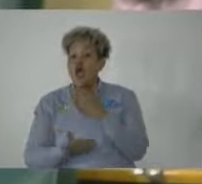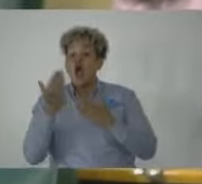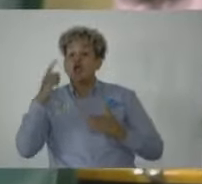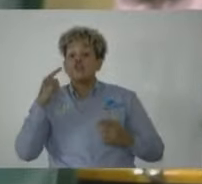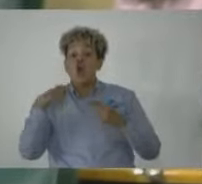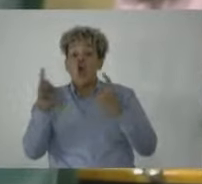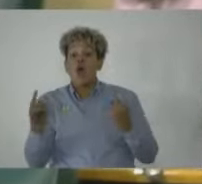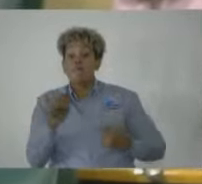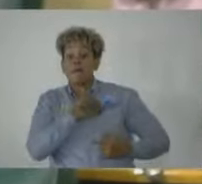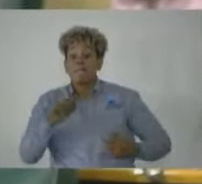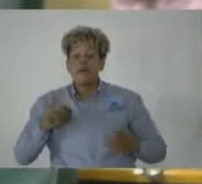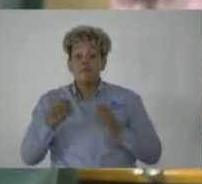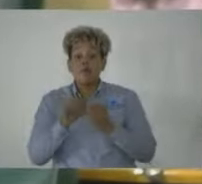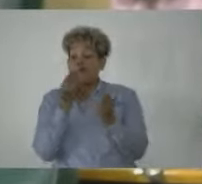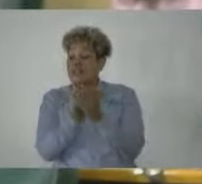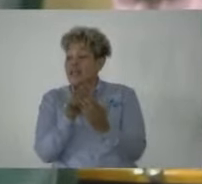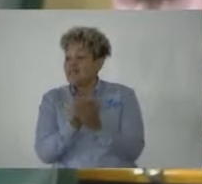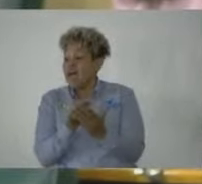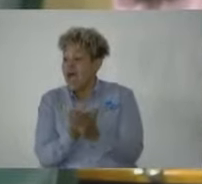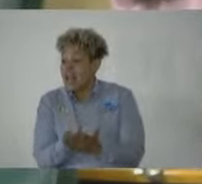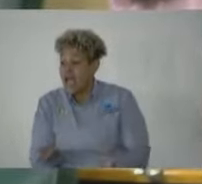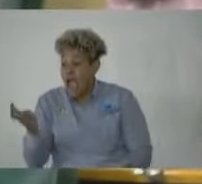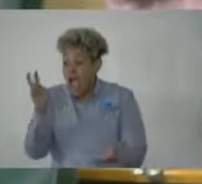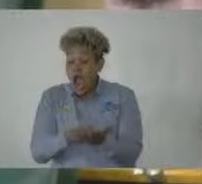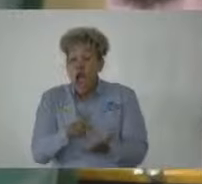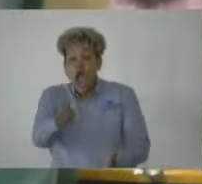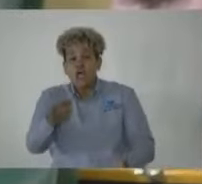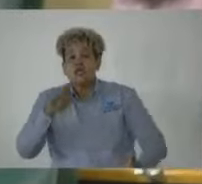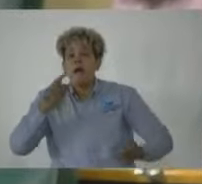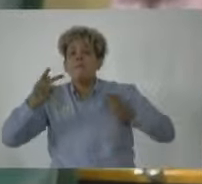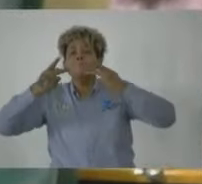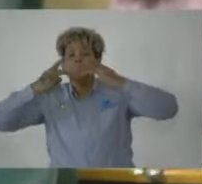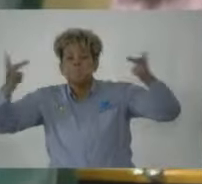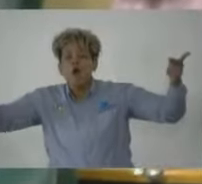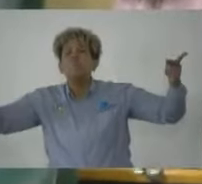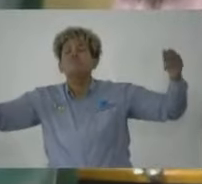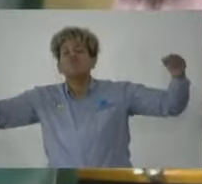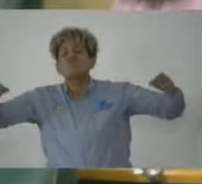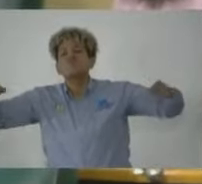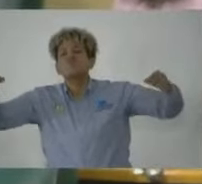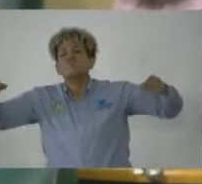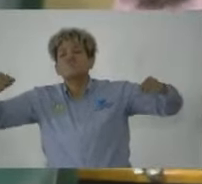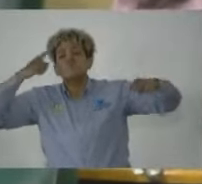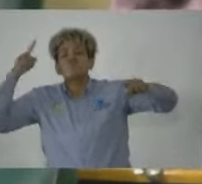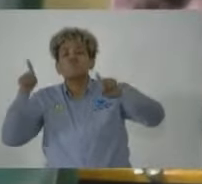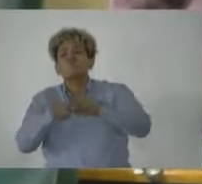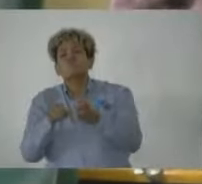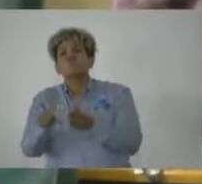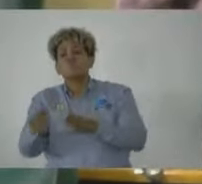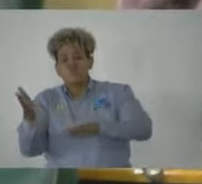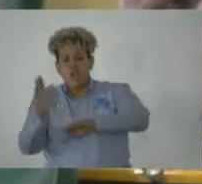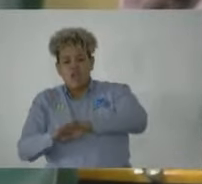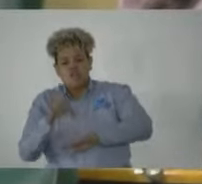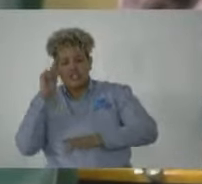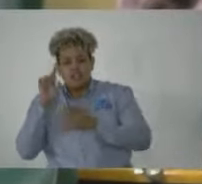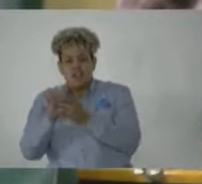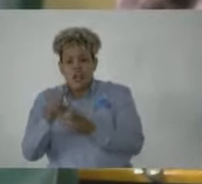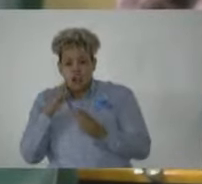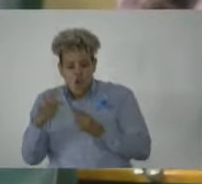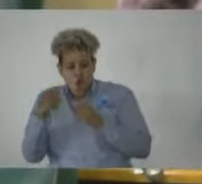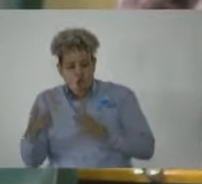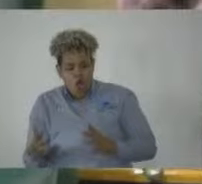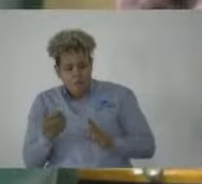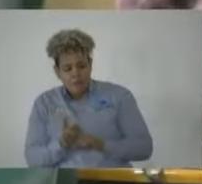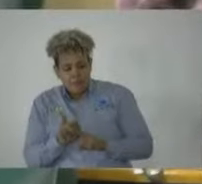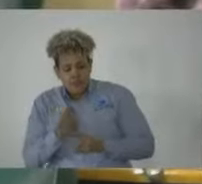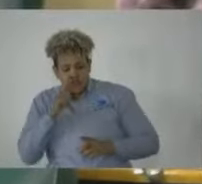with finance responsibility got up and publicly gave support on behalf of the opposition